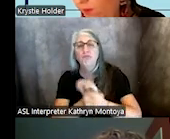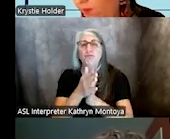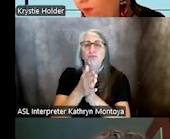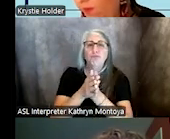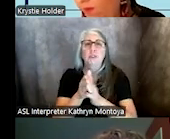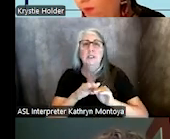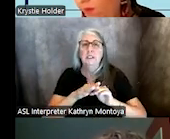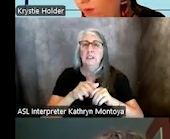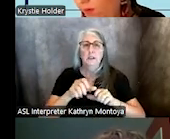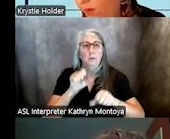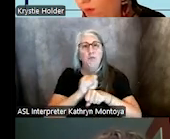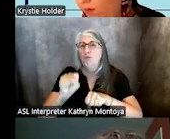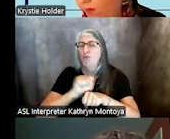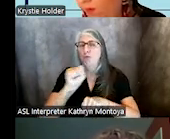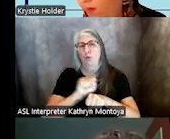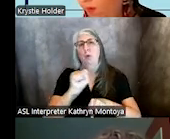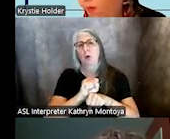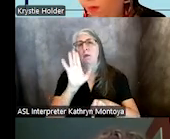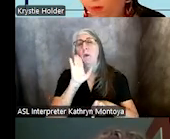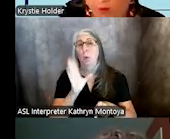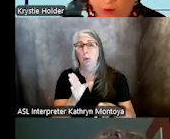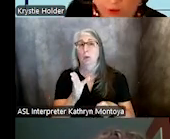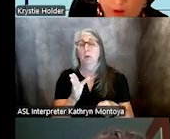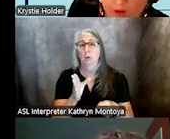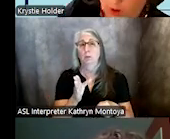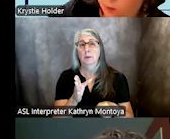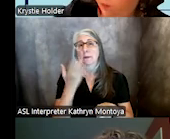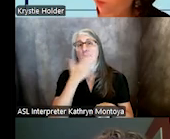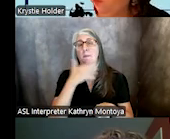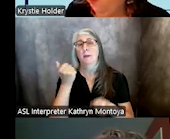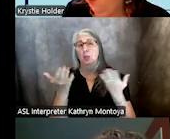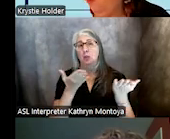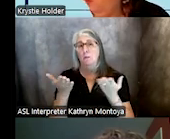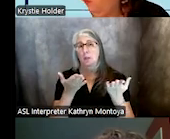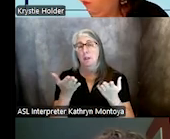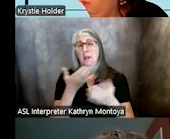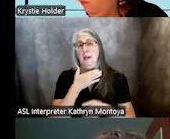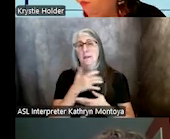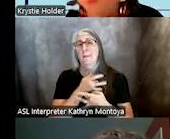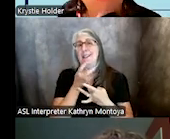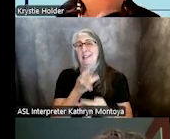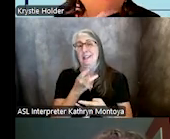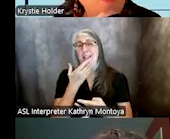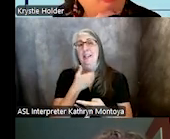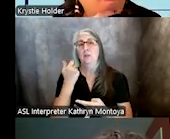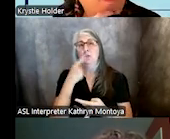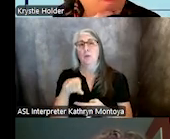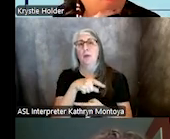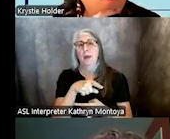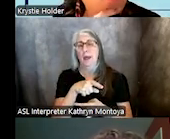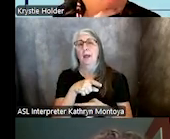dirty and do the work that would ultimately be of best service and in the best interests of that community. So